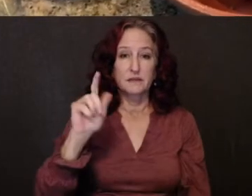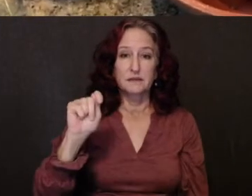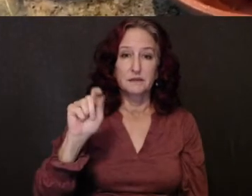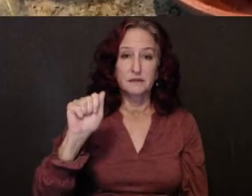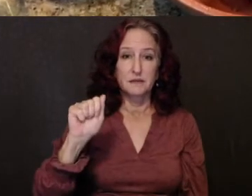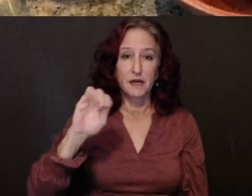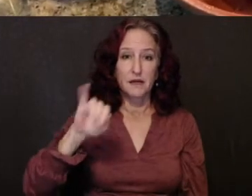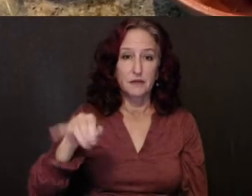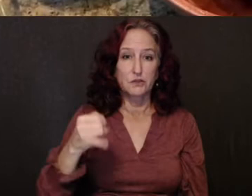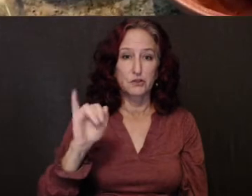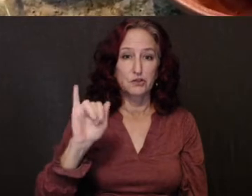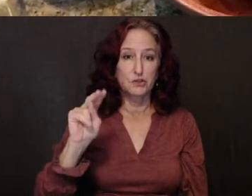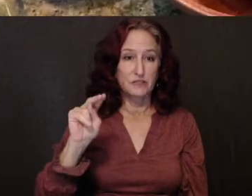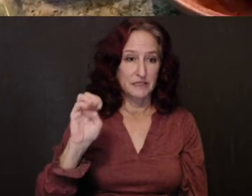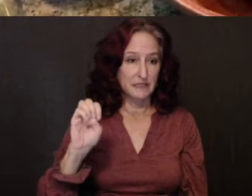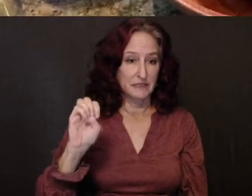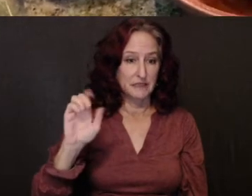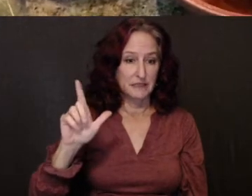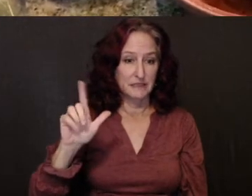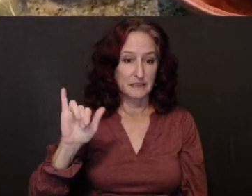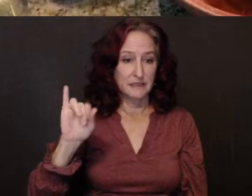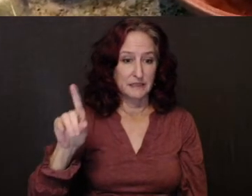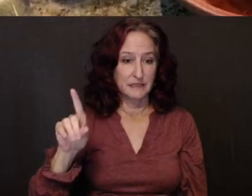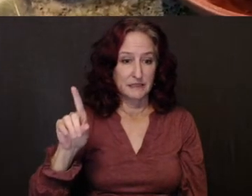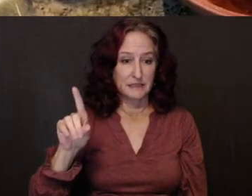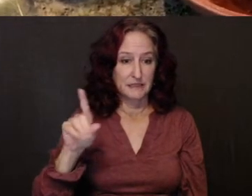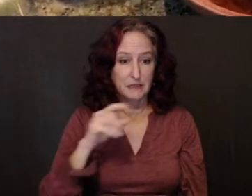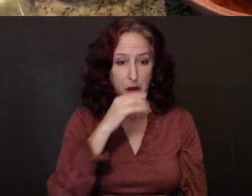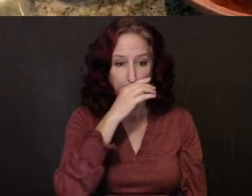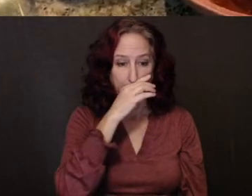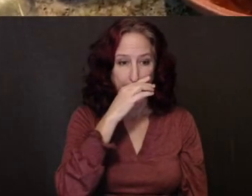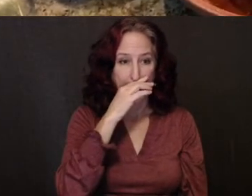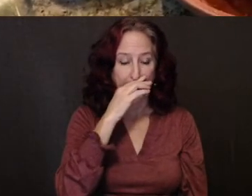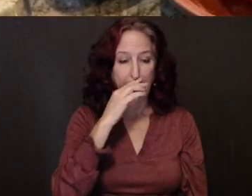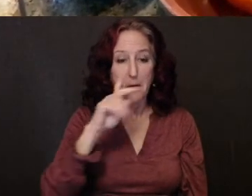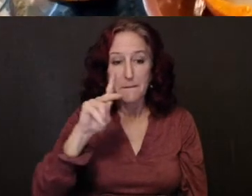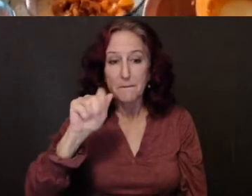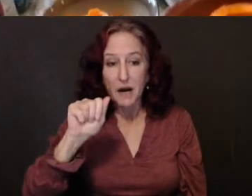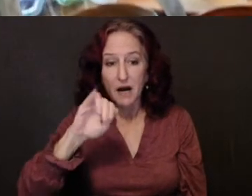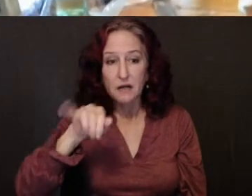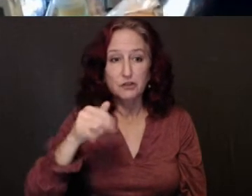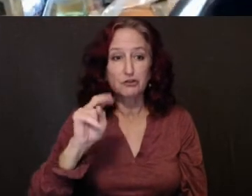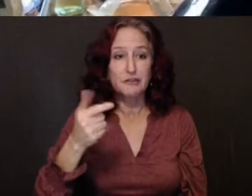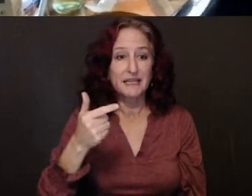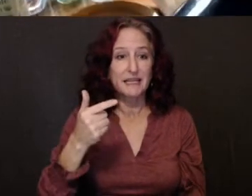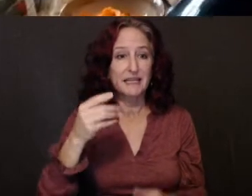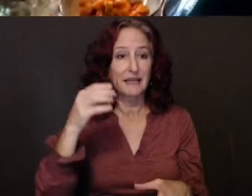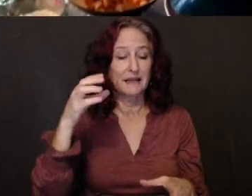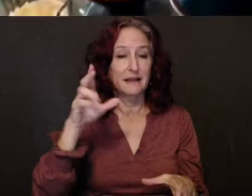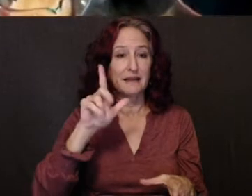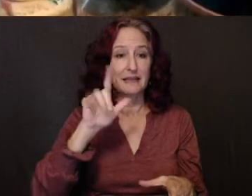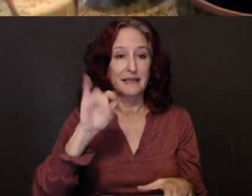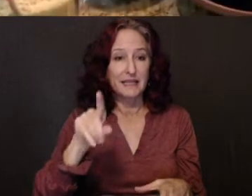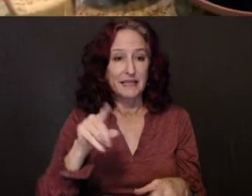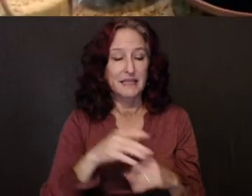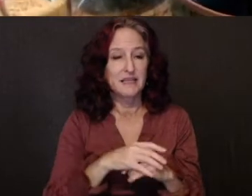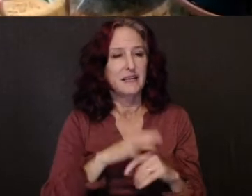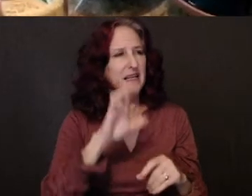in this with my tagine lid on